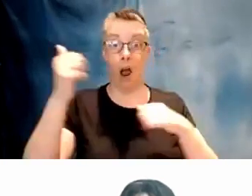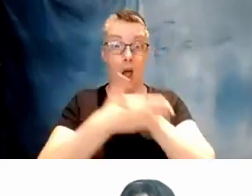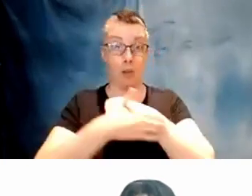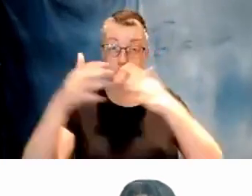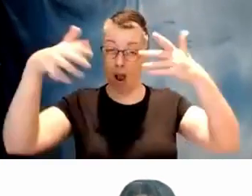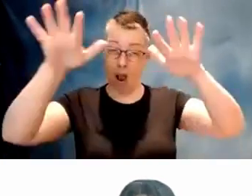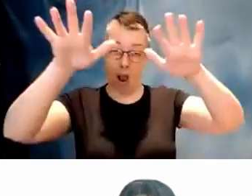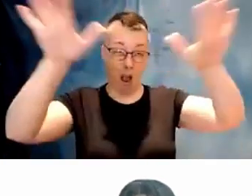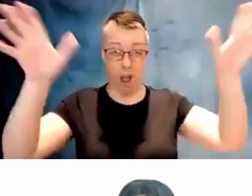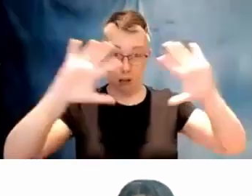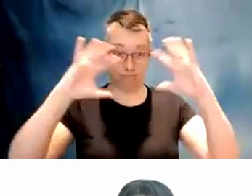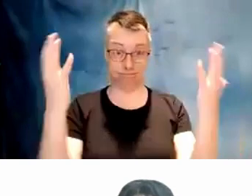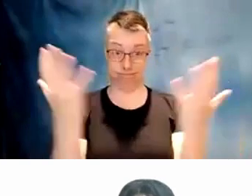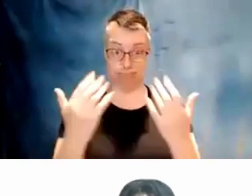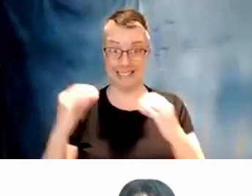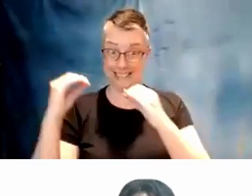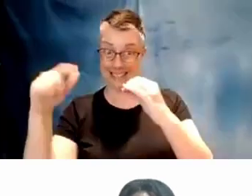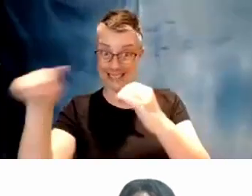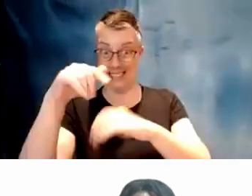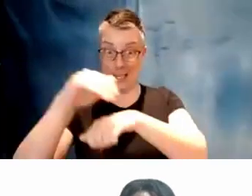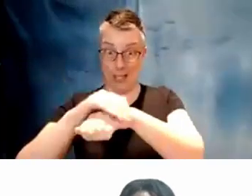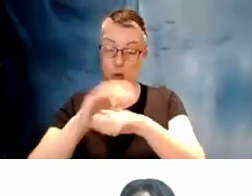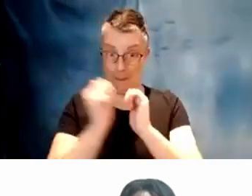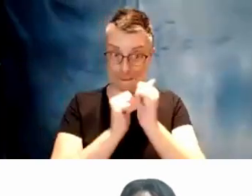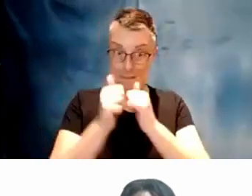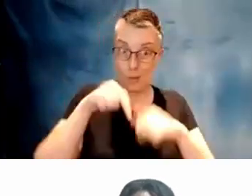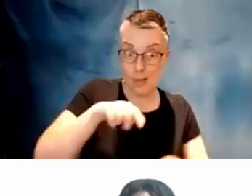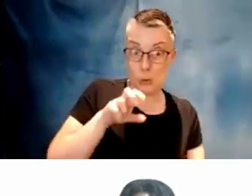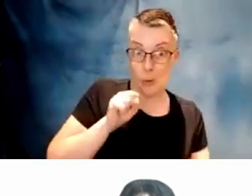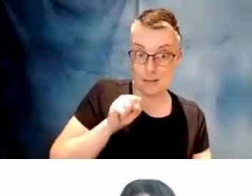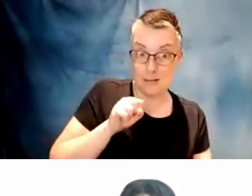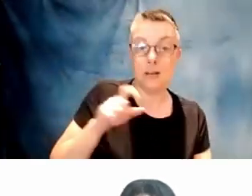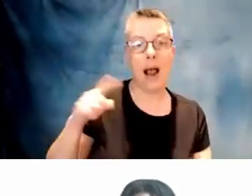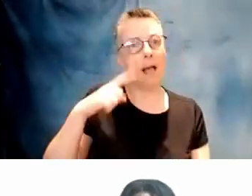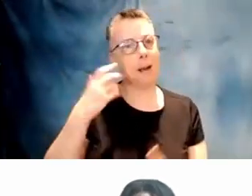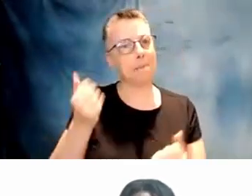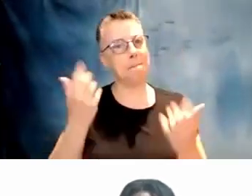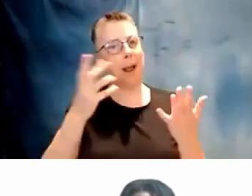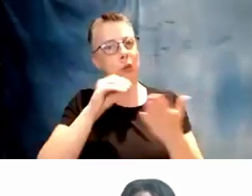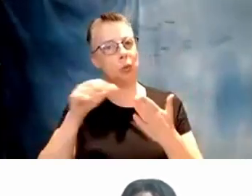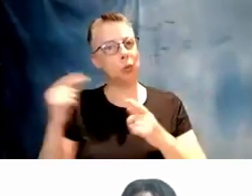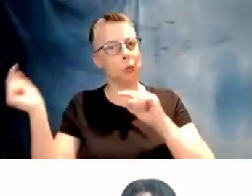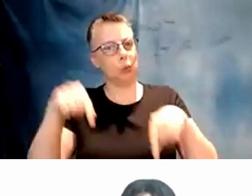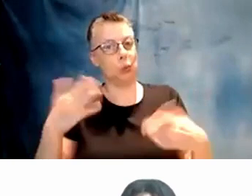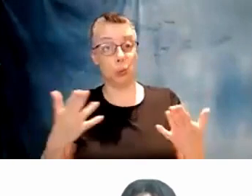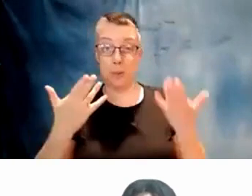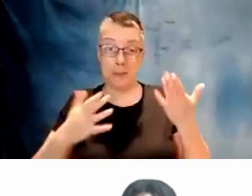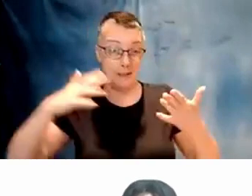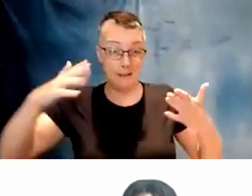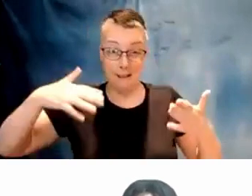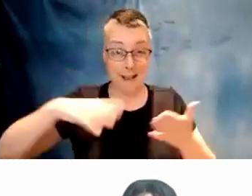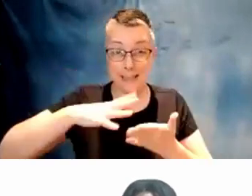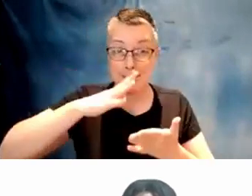their students English to compete with this standard, I think a lot of students that immigrate here and don't already speak the language are